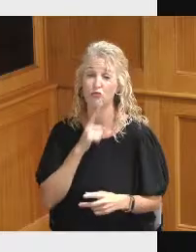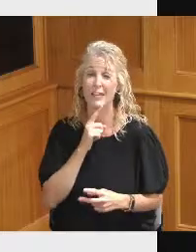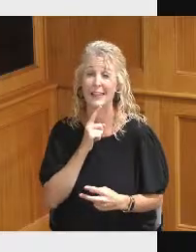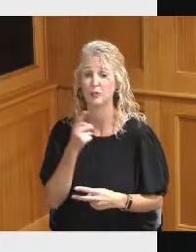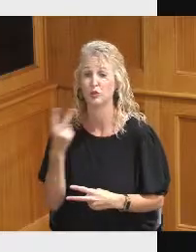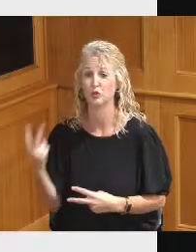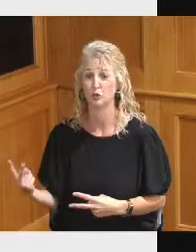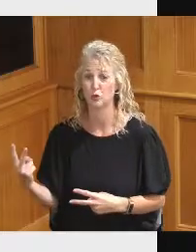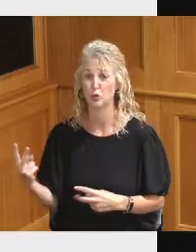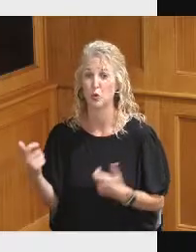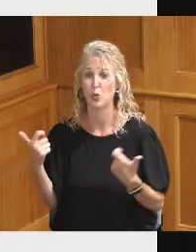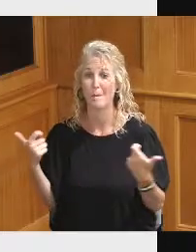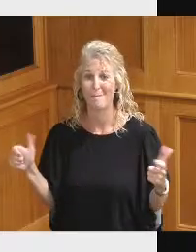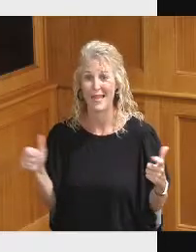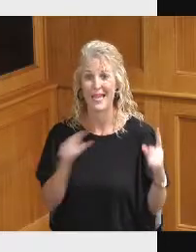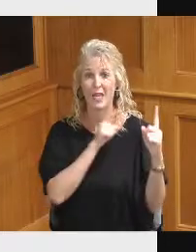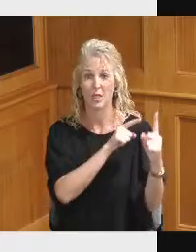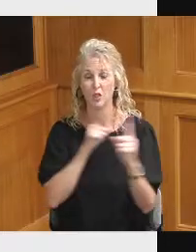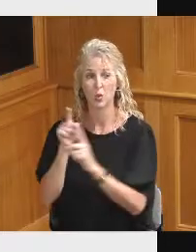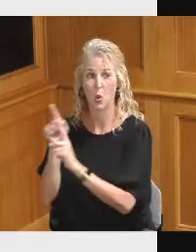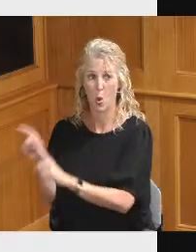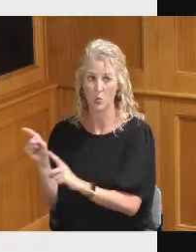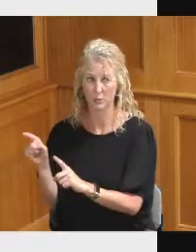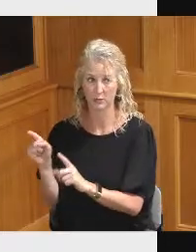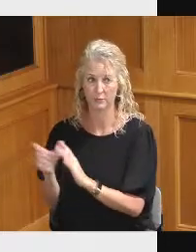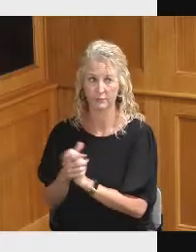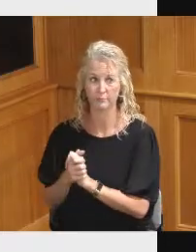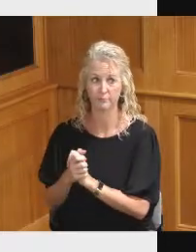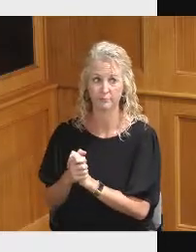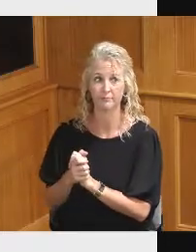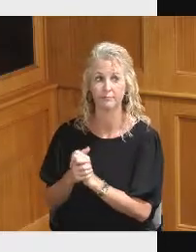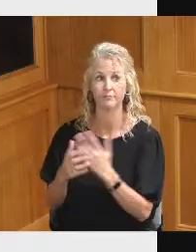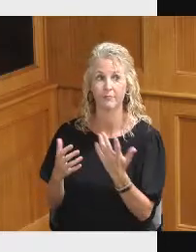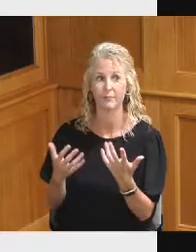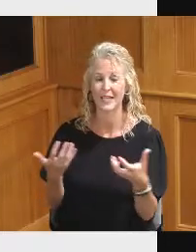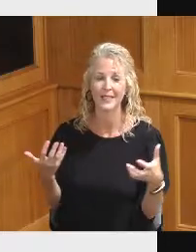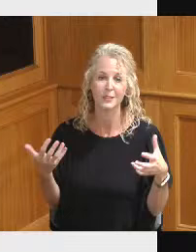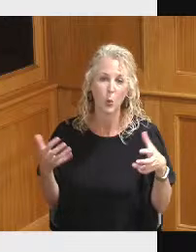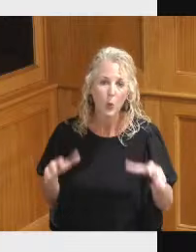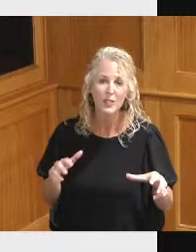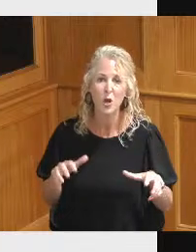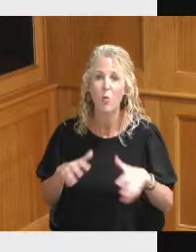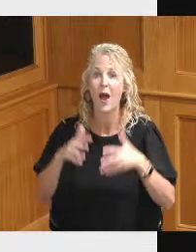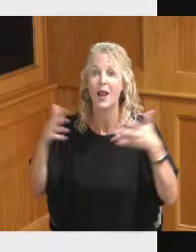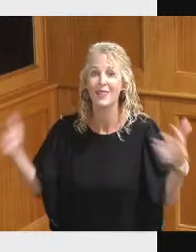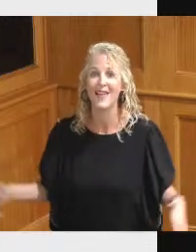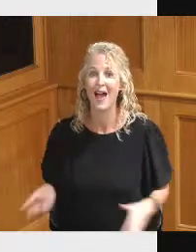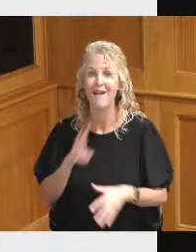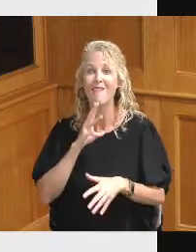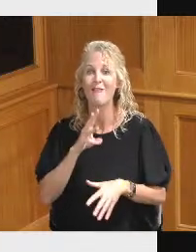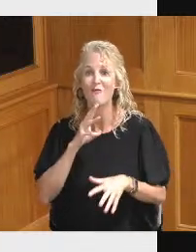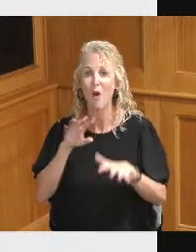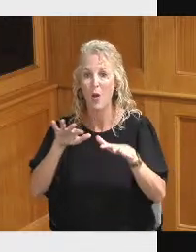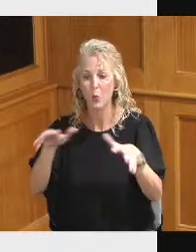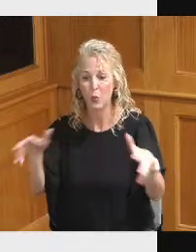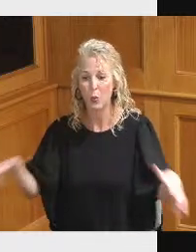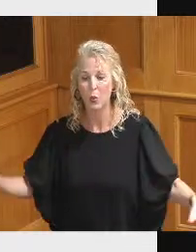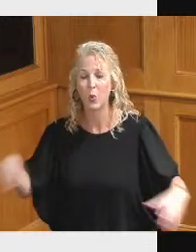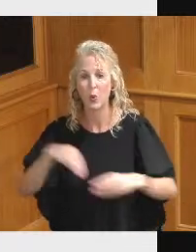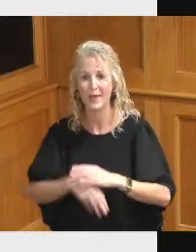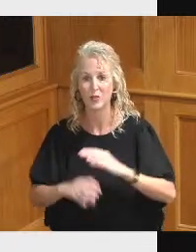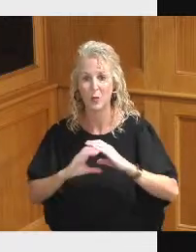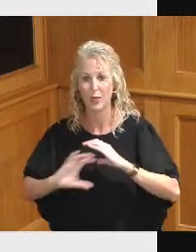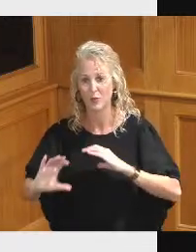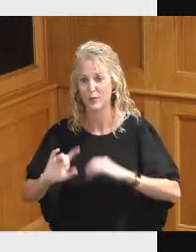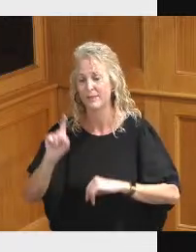with incentivizing reduction, disincentivizing excessive runoff from coming to our sewer, and then more public